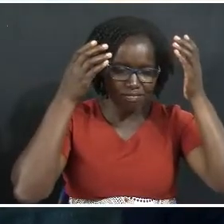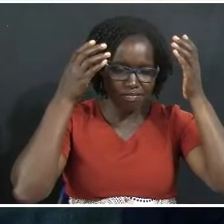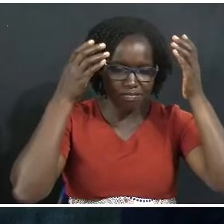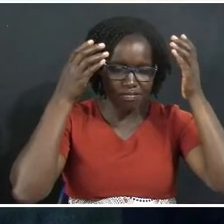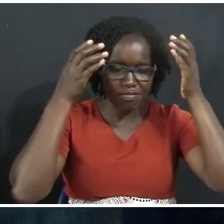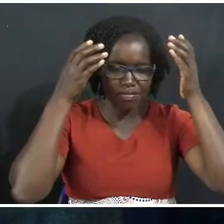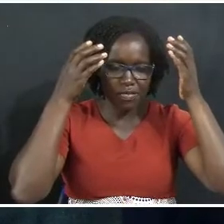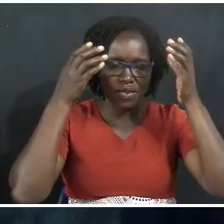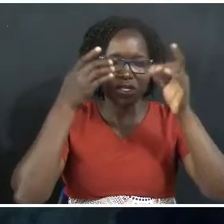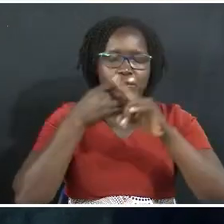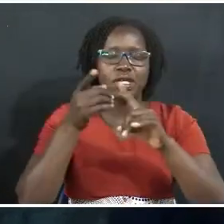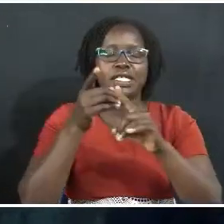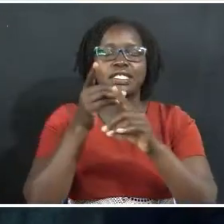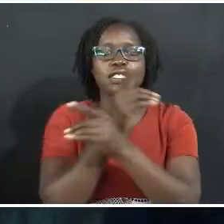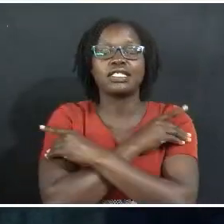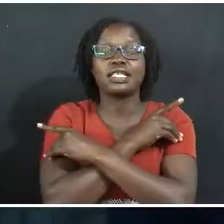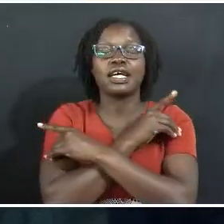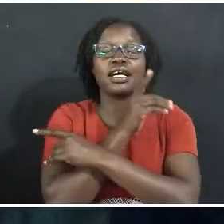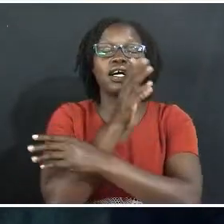But I tell that, Lord,